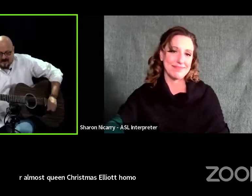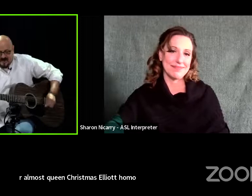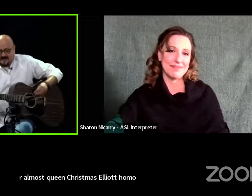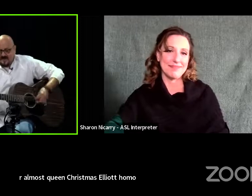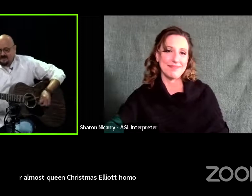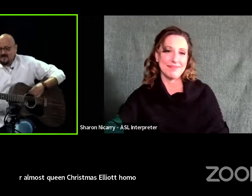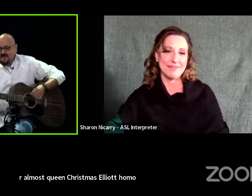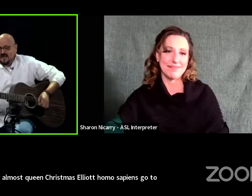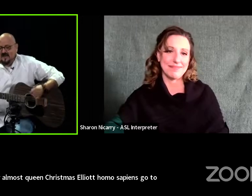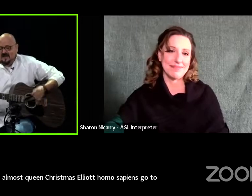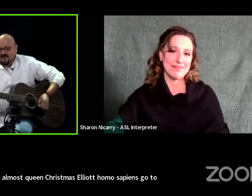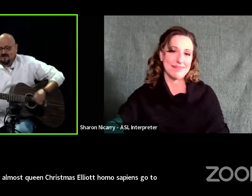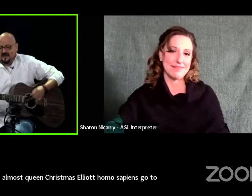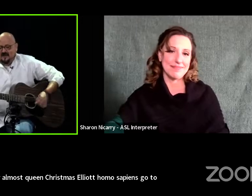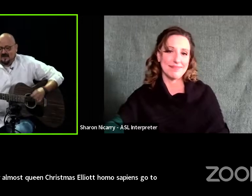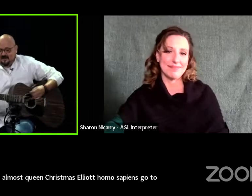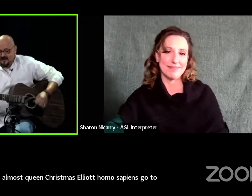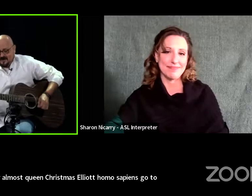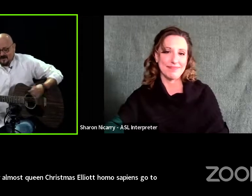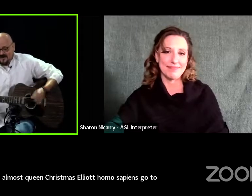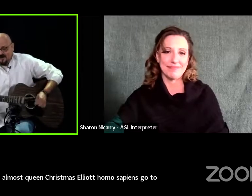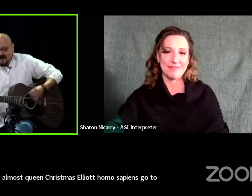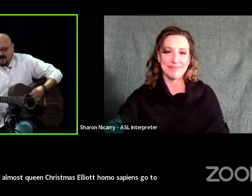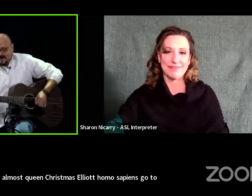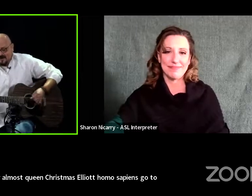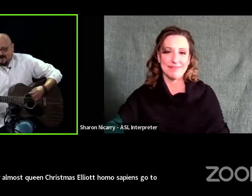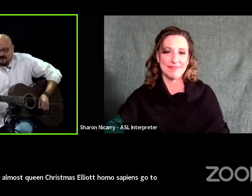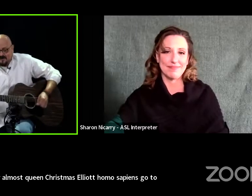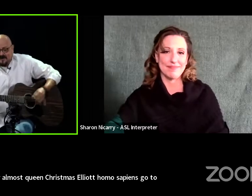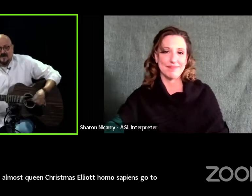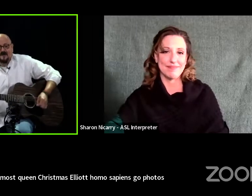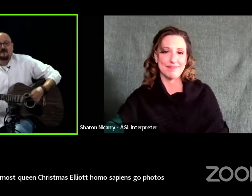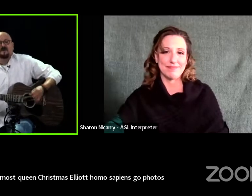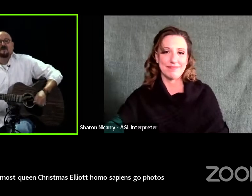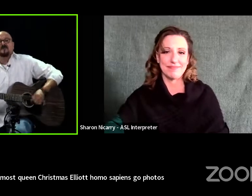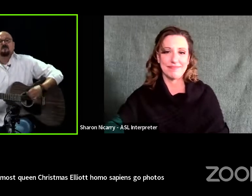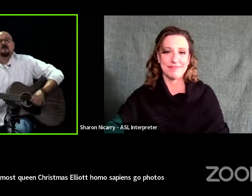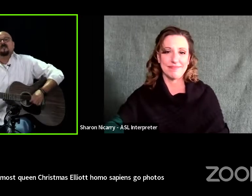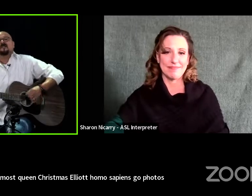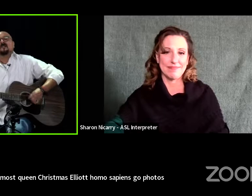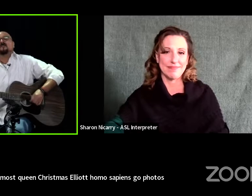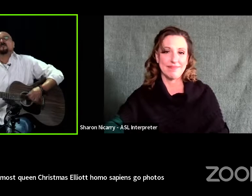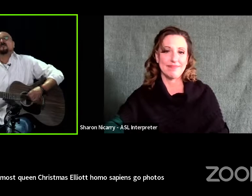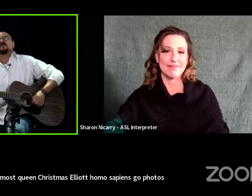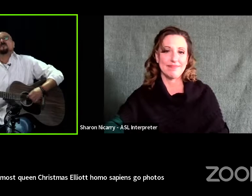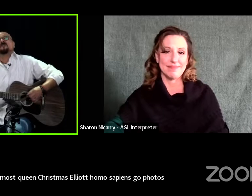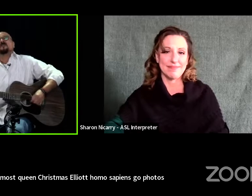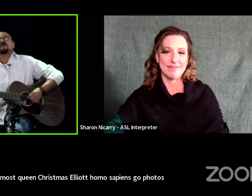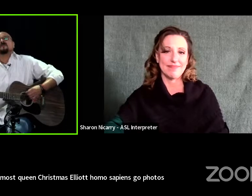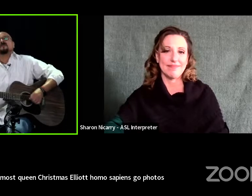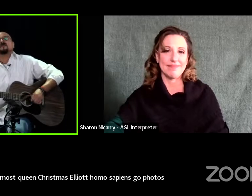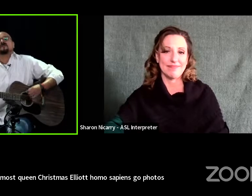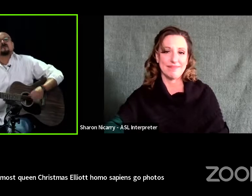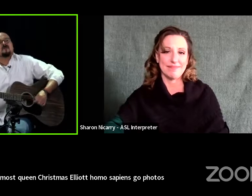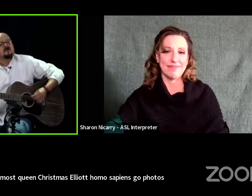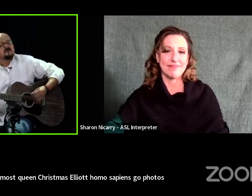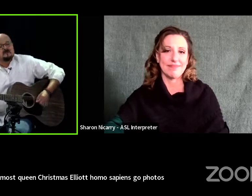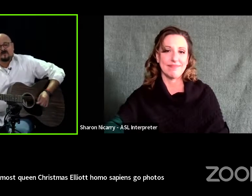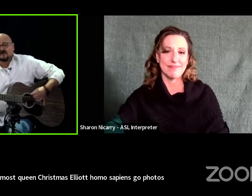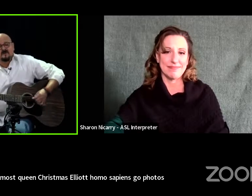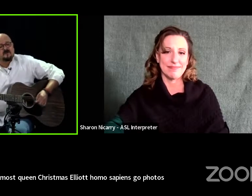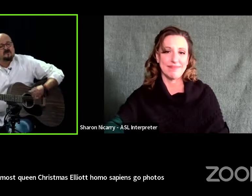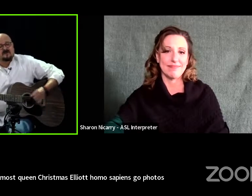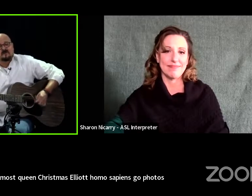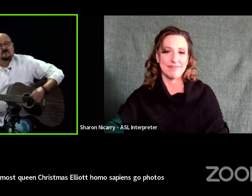te quedas abrazada al frío de una lista enorme de amores perdidos.